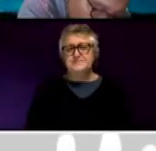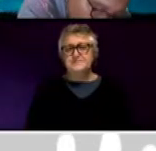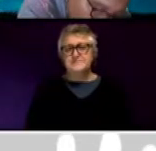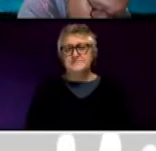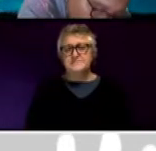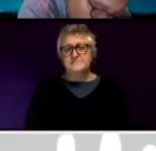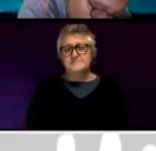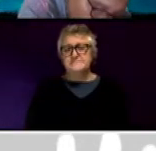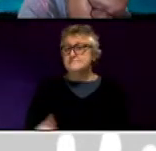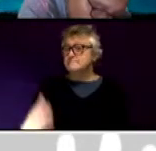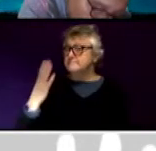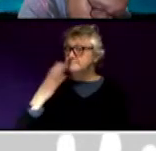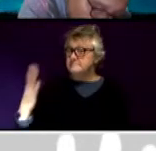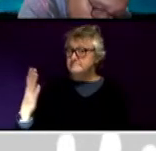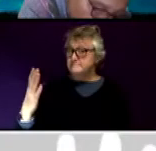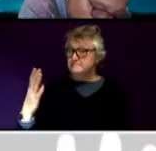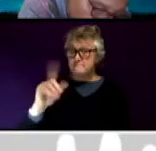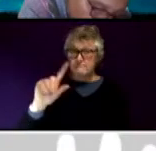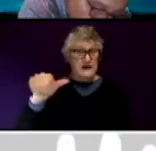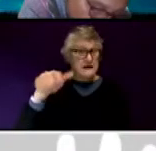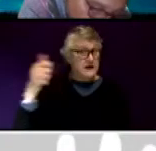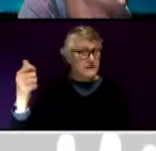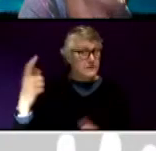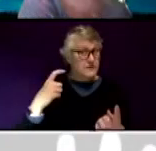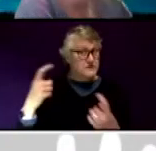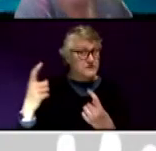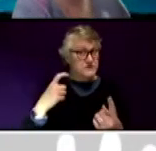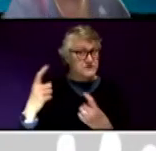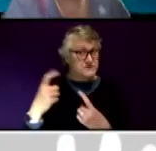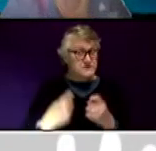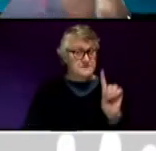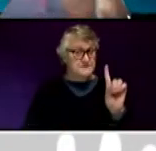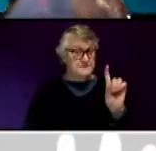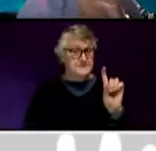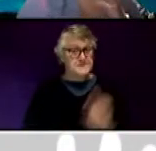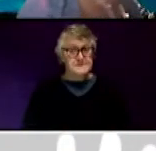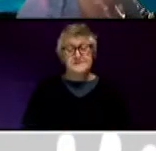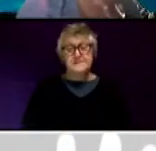Thank you. Is there any other questions that people have?